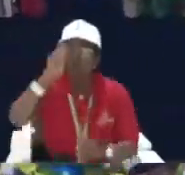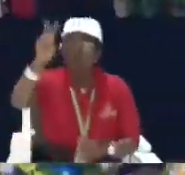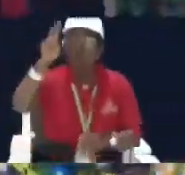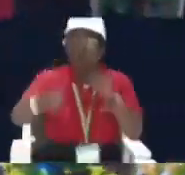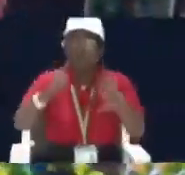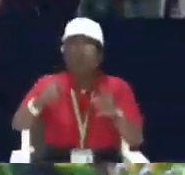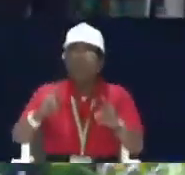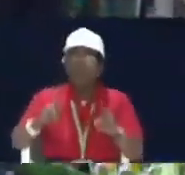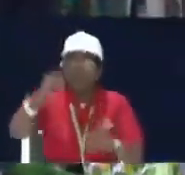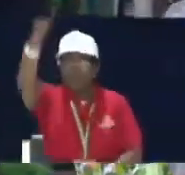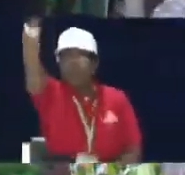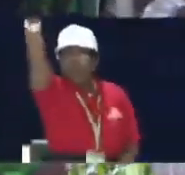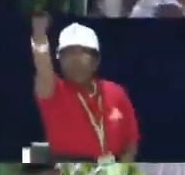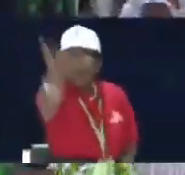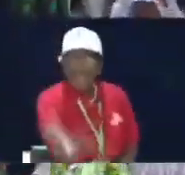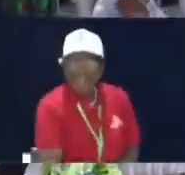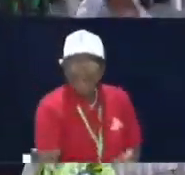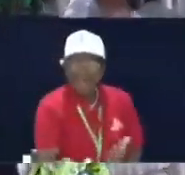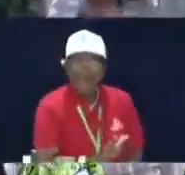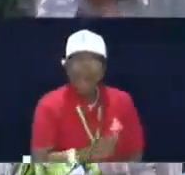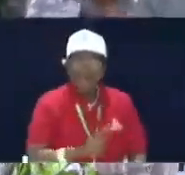Welcome to Multiple Wonders.